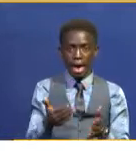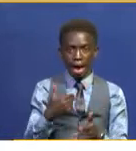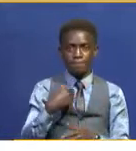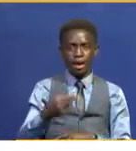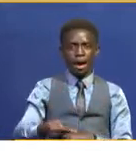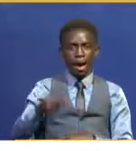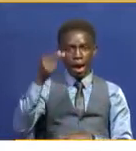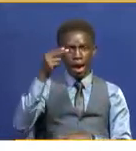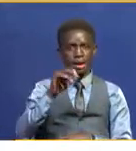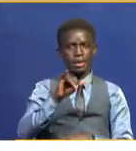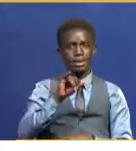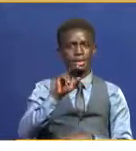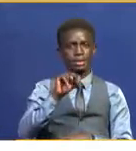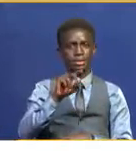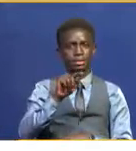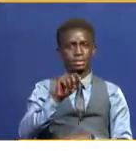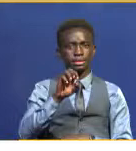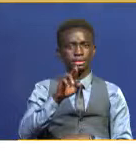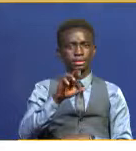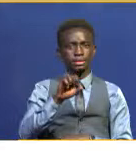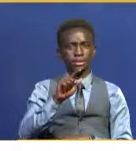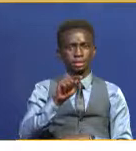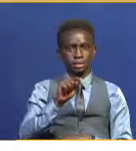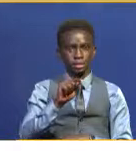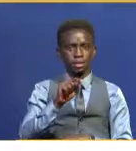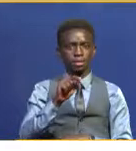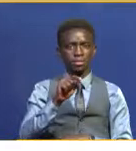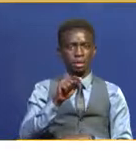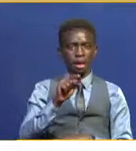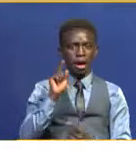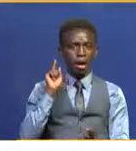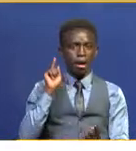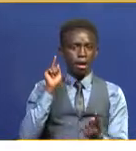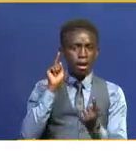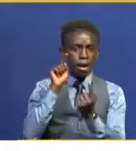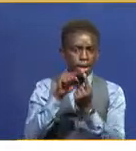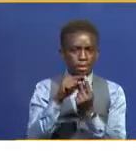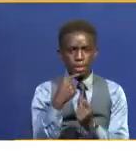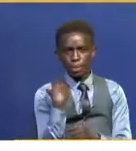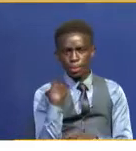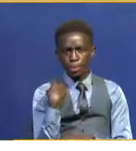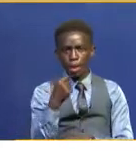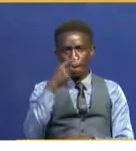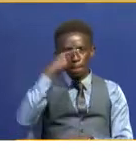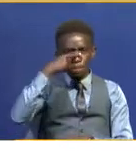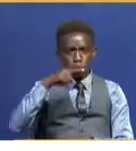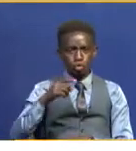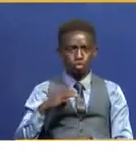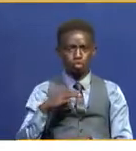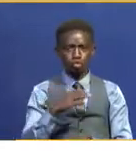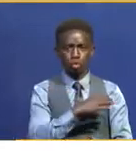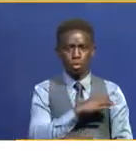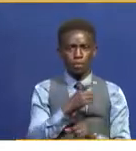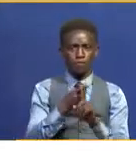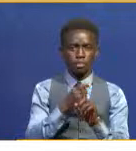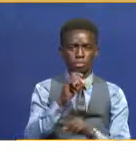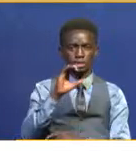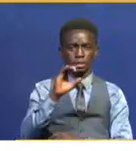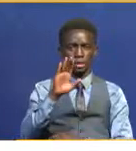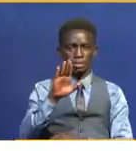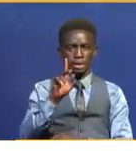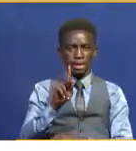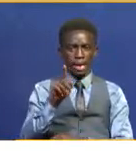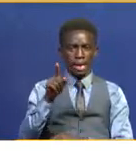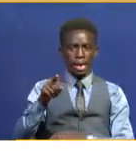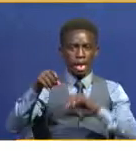environment for a while, until much recently the Monetary Policy Committee of the Central Bank actually